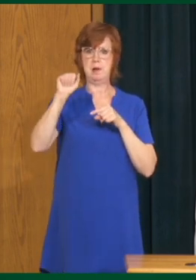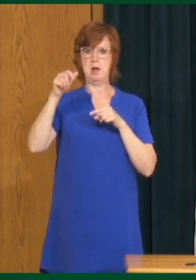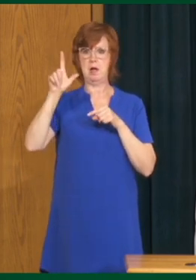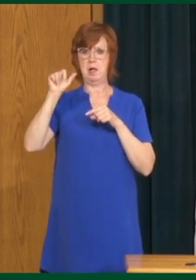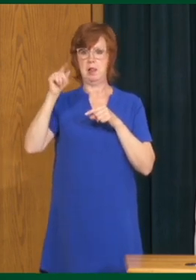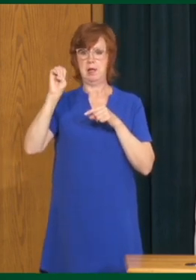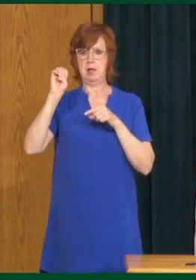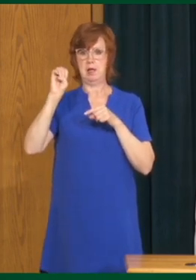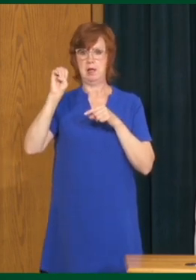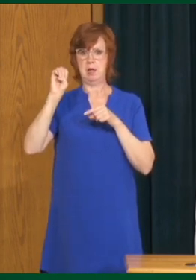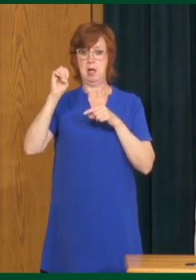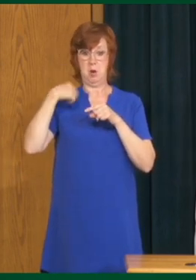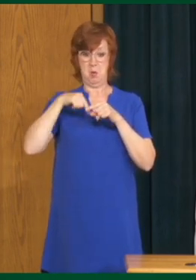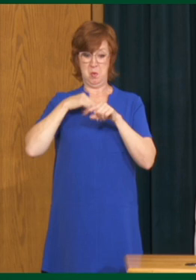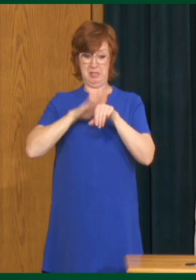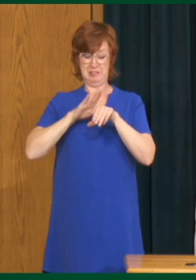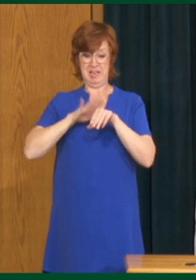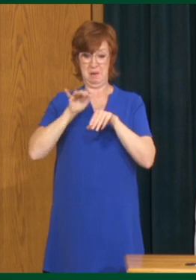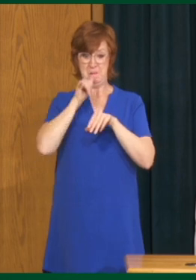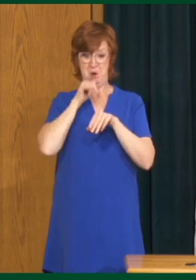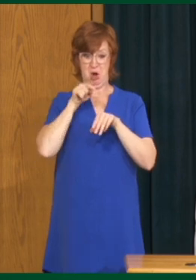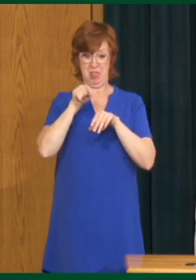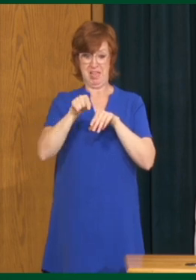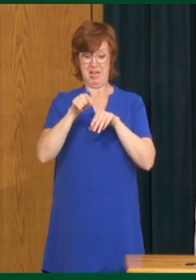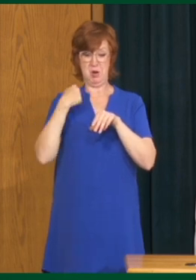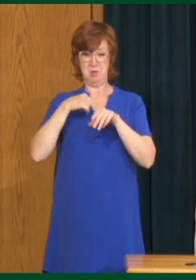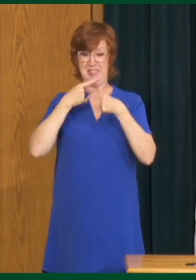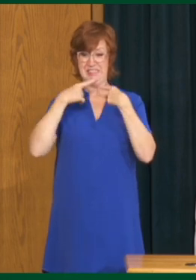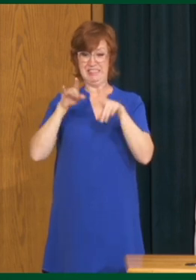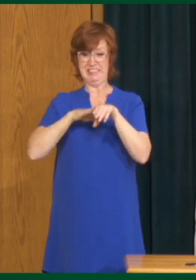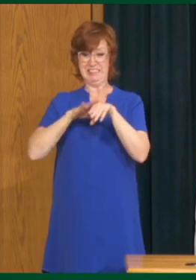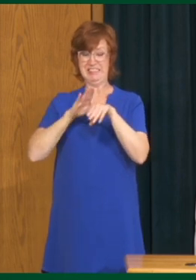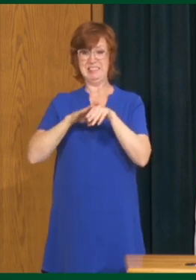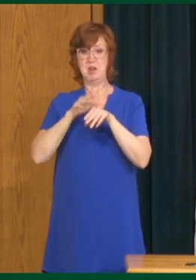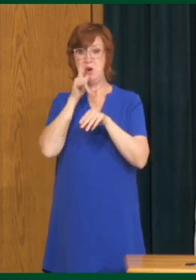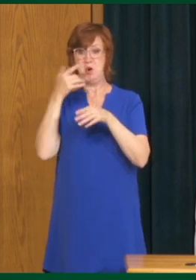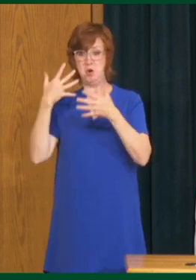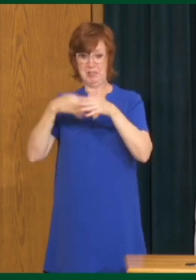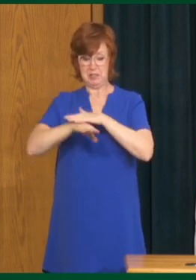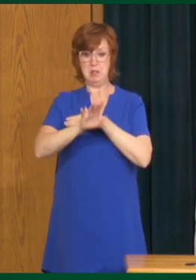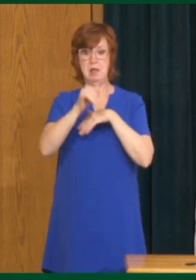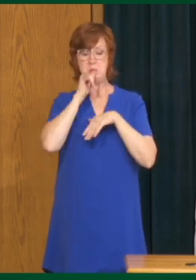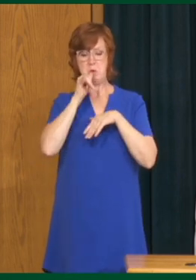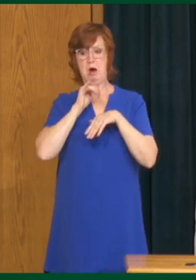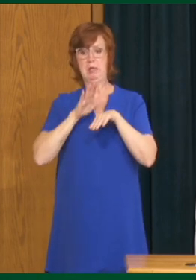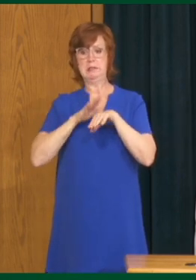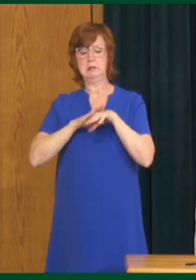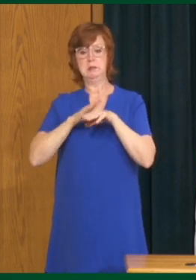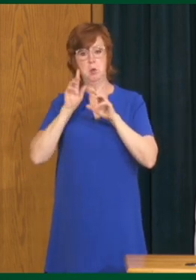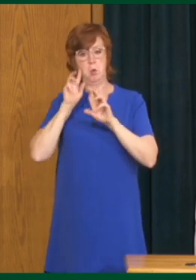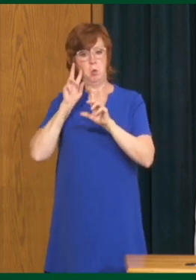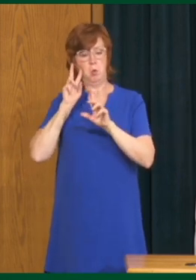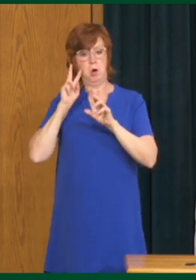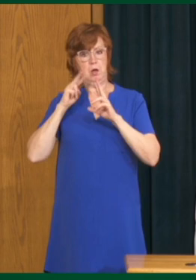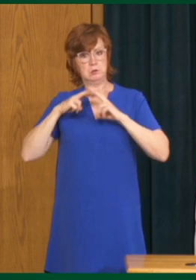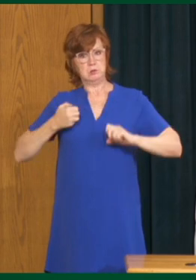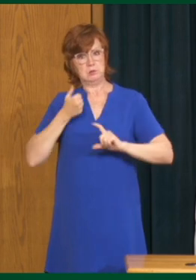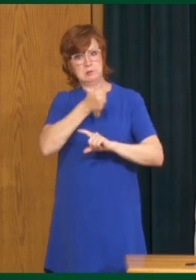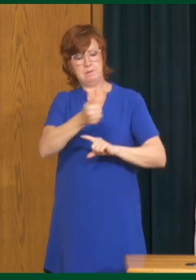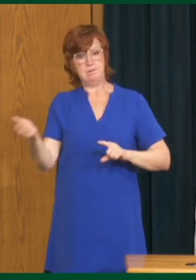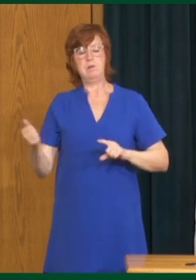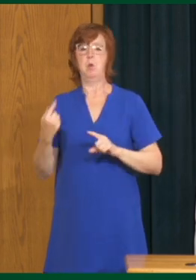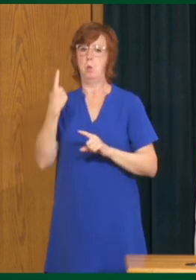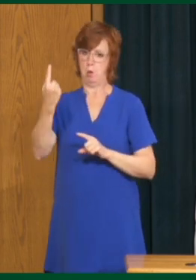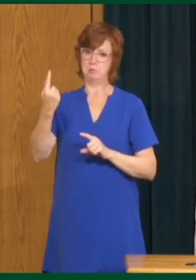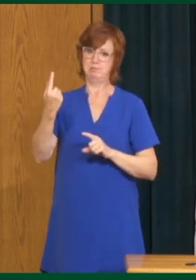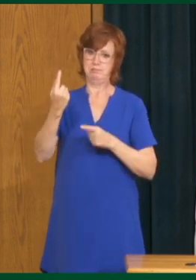because it creates some awareness for people who may have visited a certain facility and are more aware to seek testing if symptomatic. But I just want to